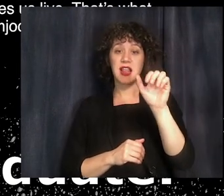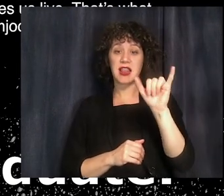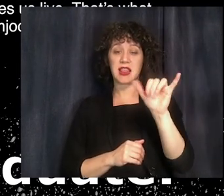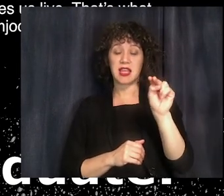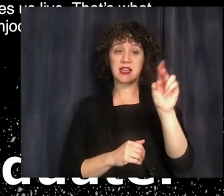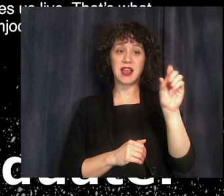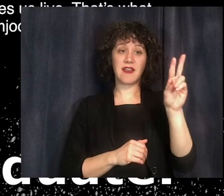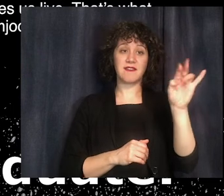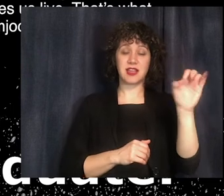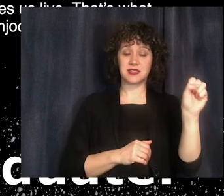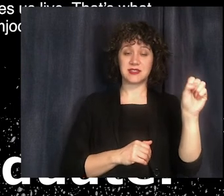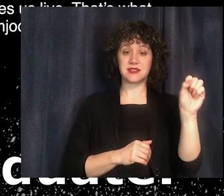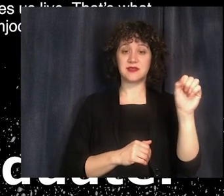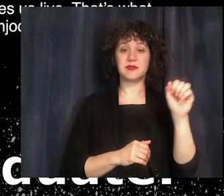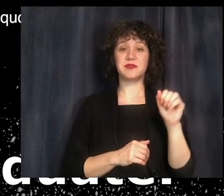Jocelyn Davis.